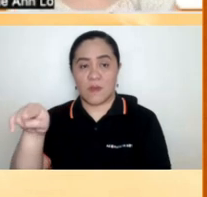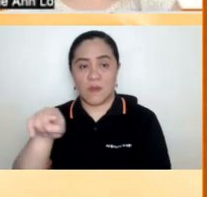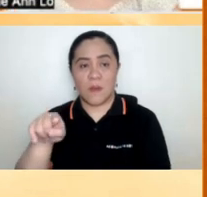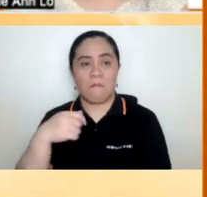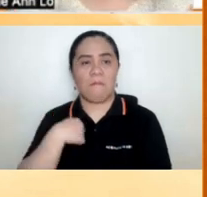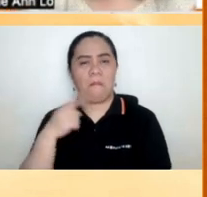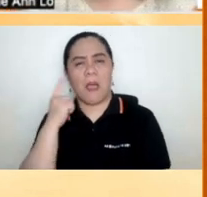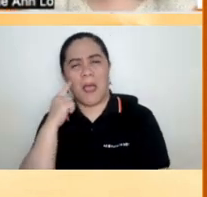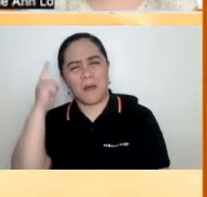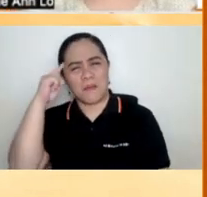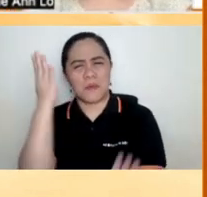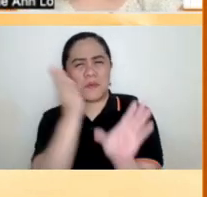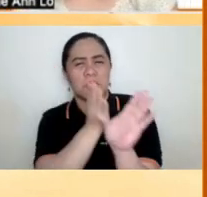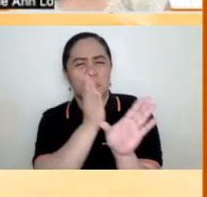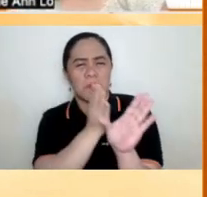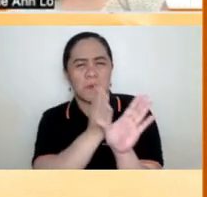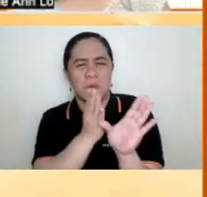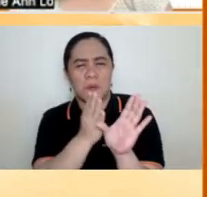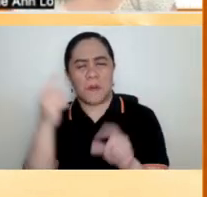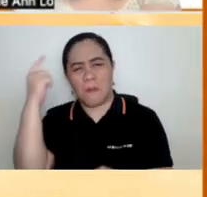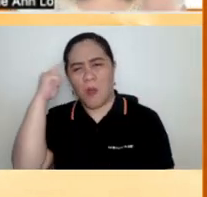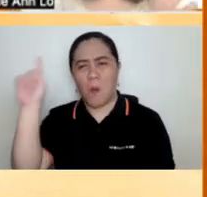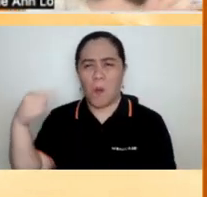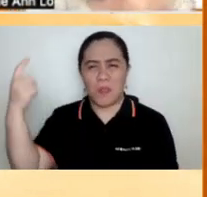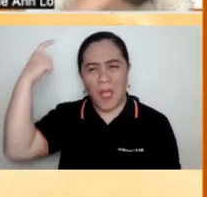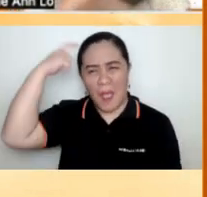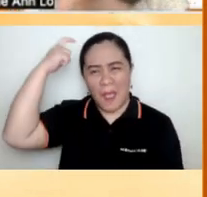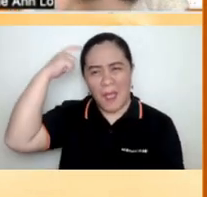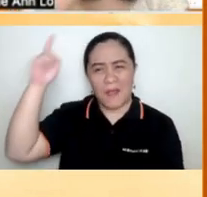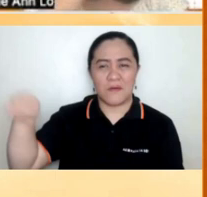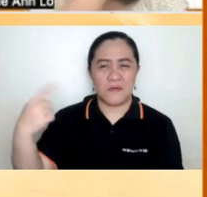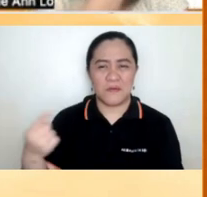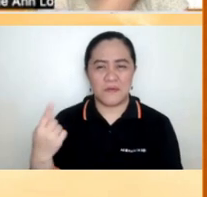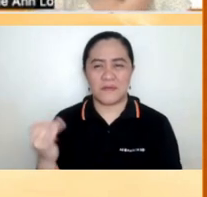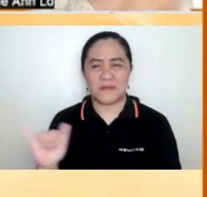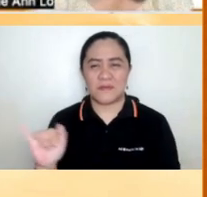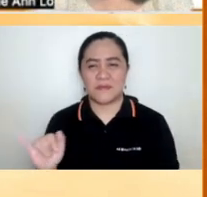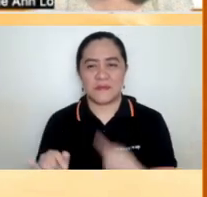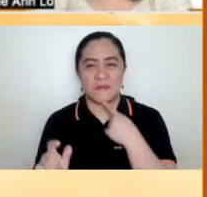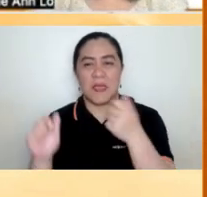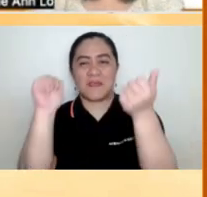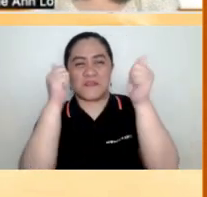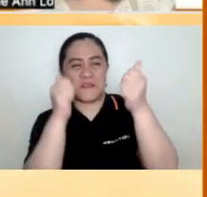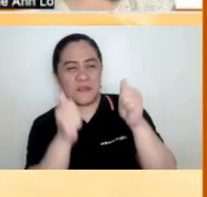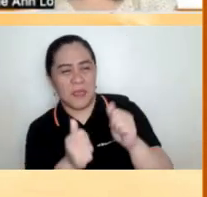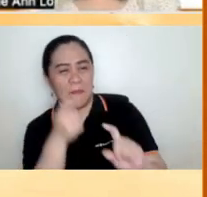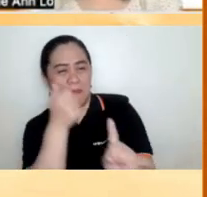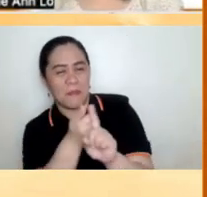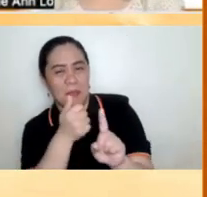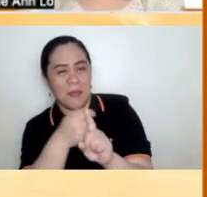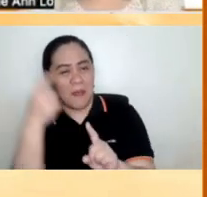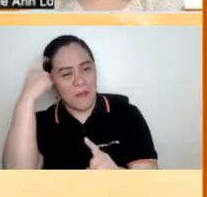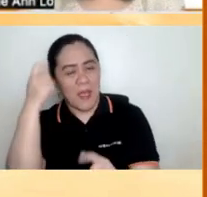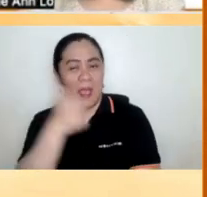just psychological, it's mental, so you can cope with it by changing your mindset or changing your